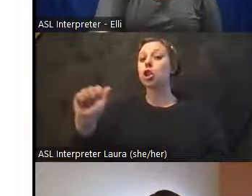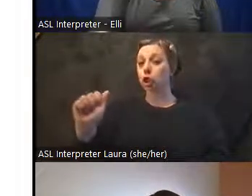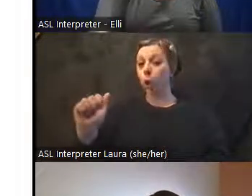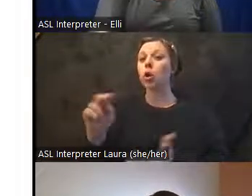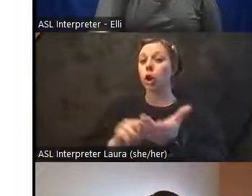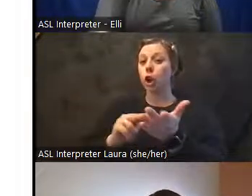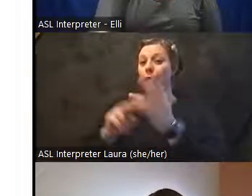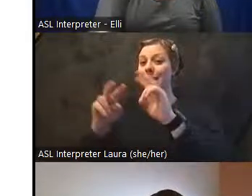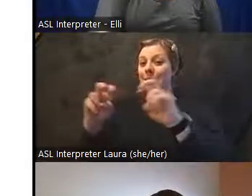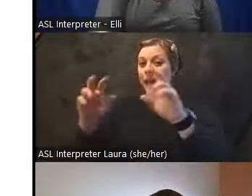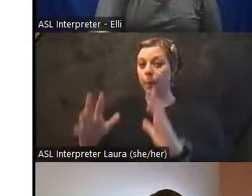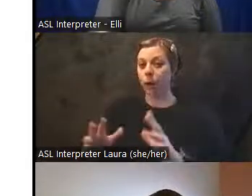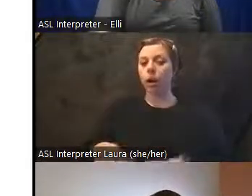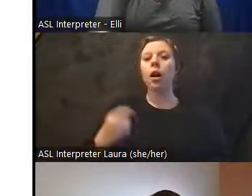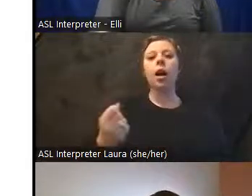can practice